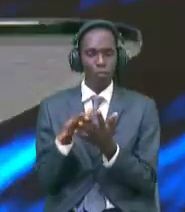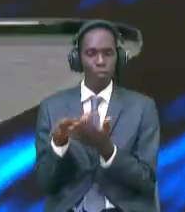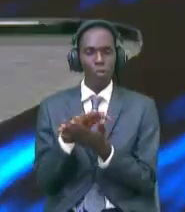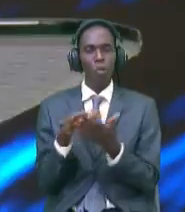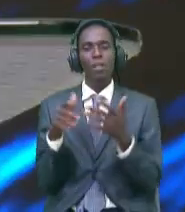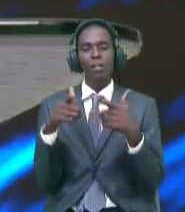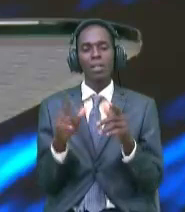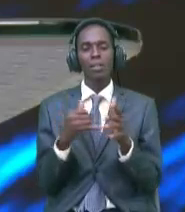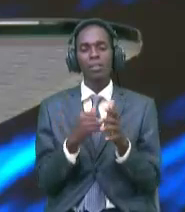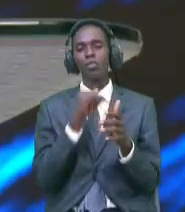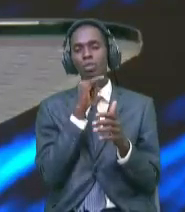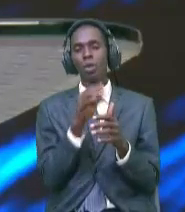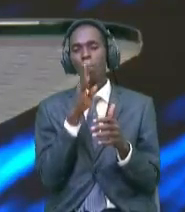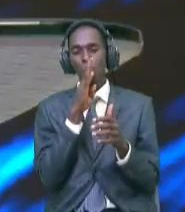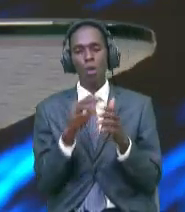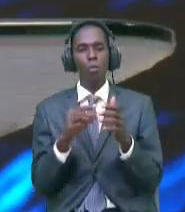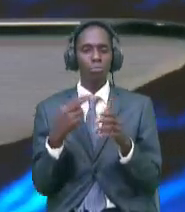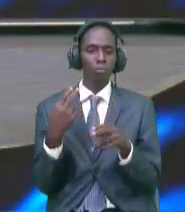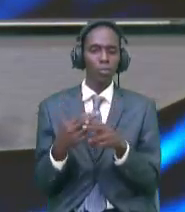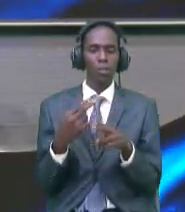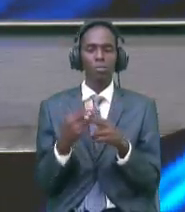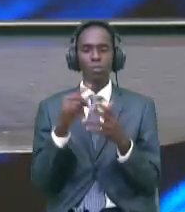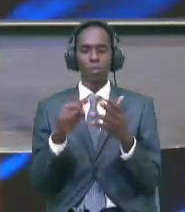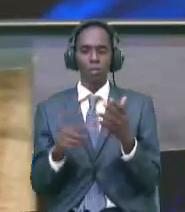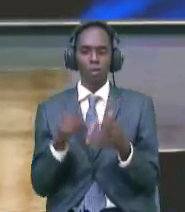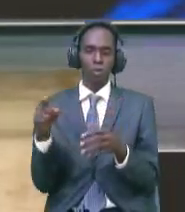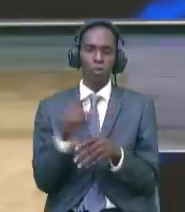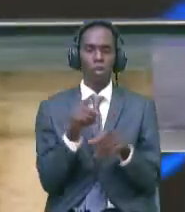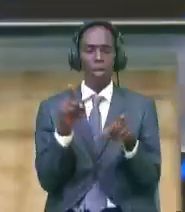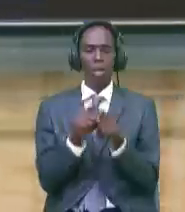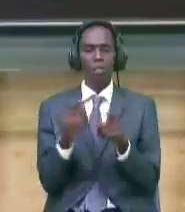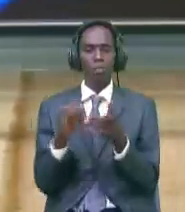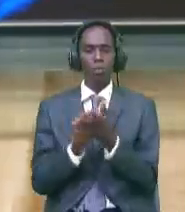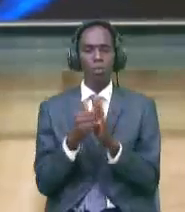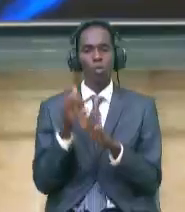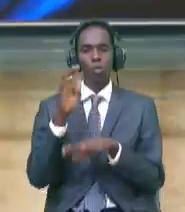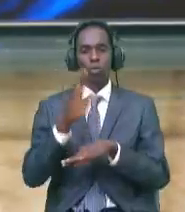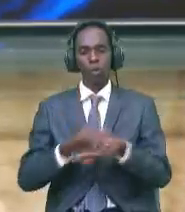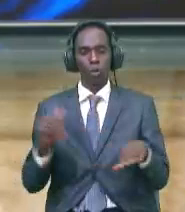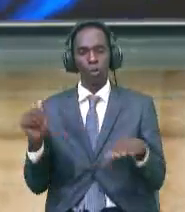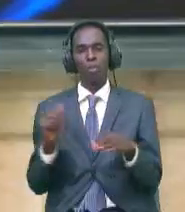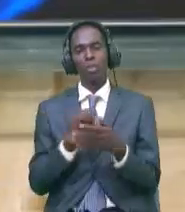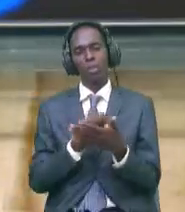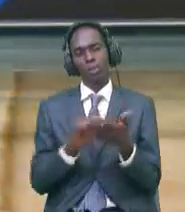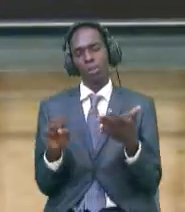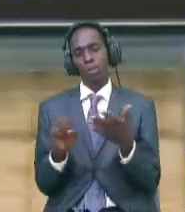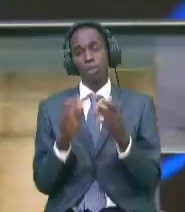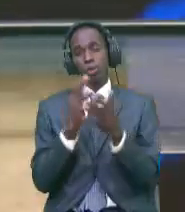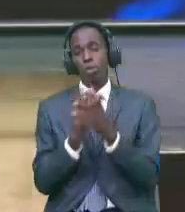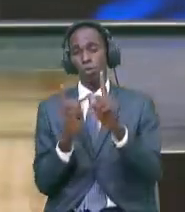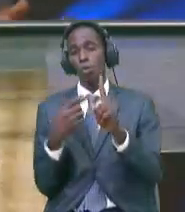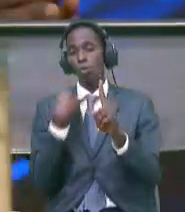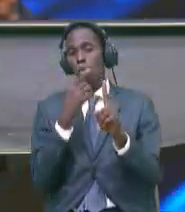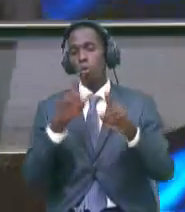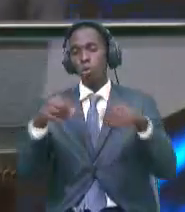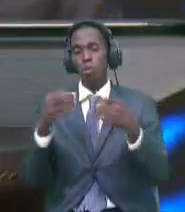named among you as becometh saints. A person who goes into immorality is